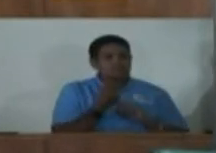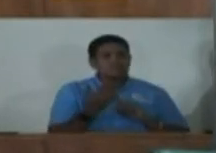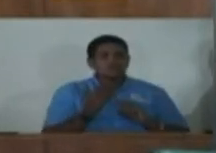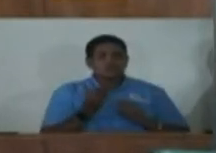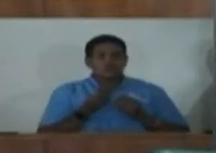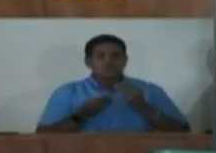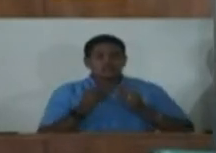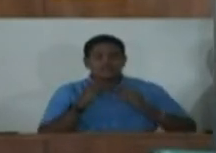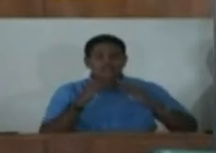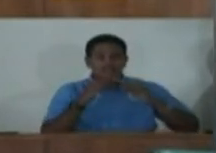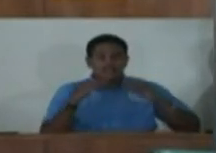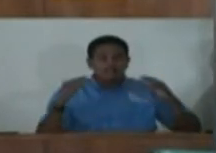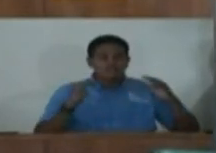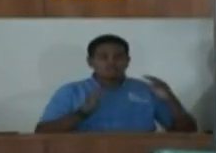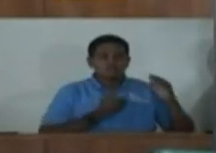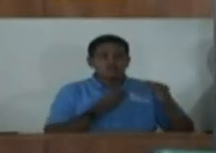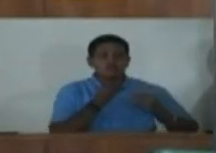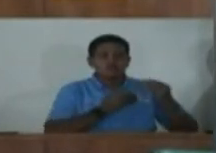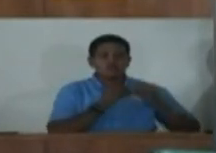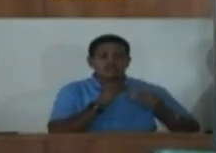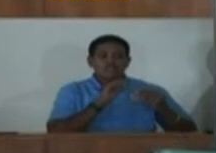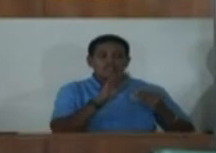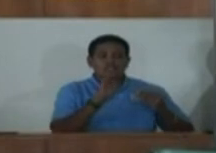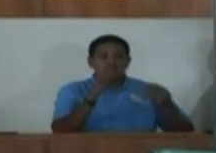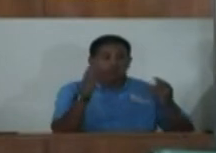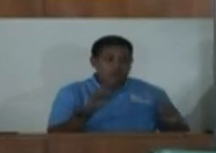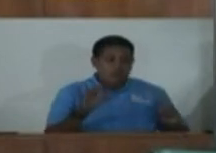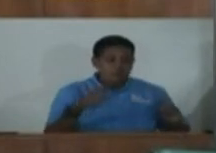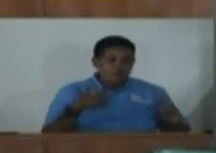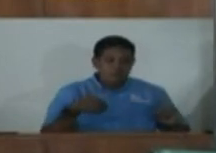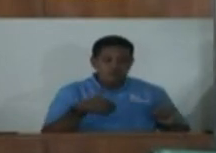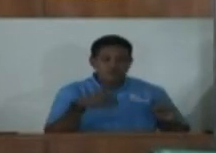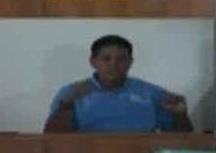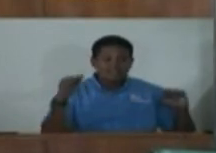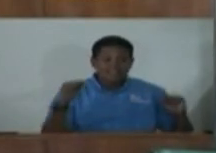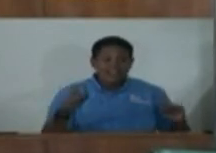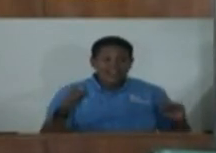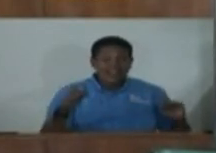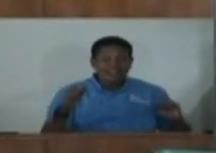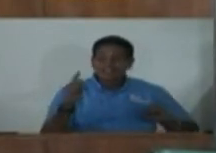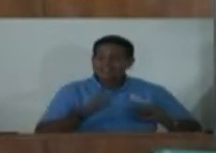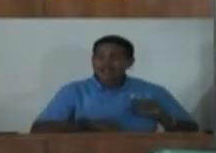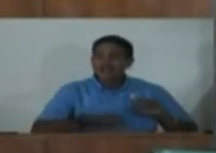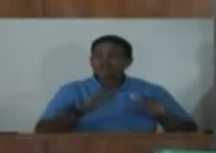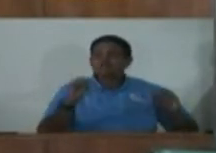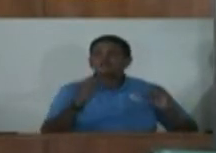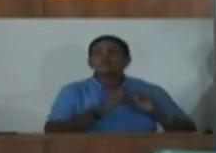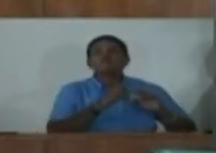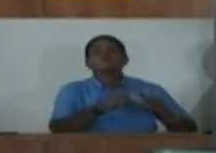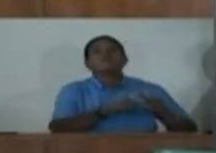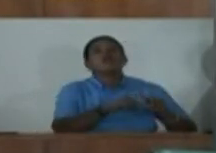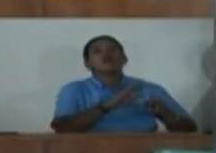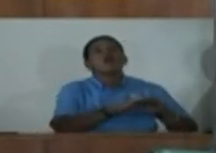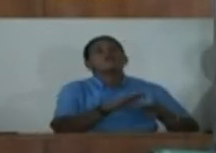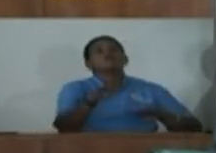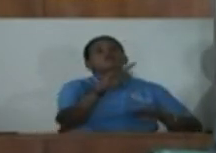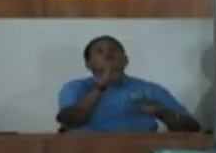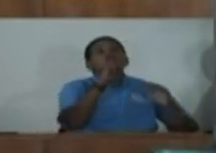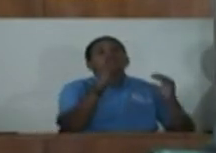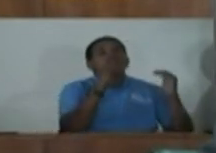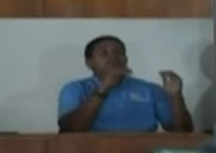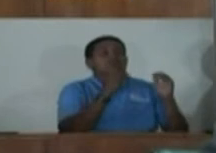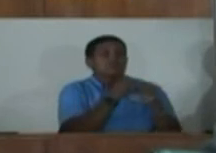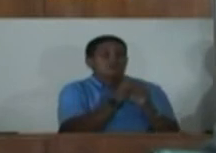diversifying our trade. And we can no longer rely on those limited